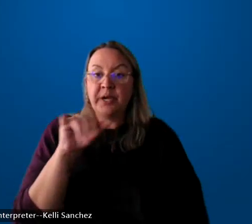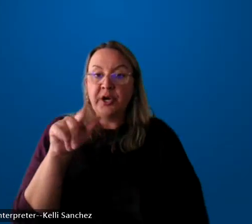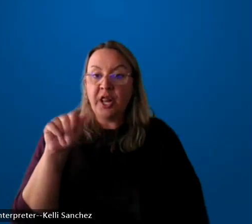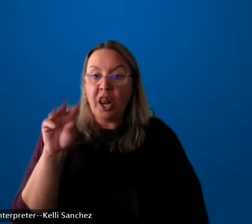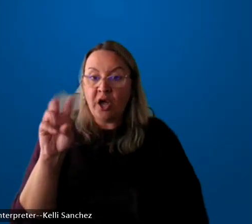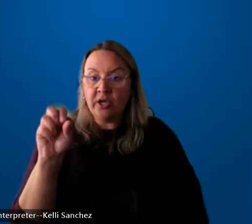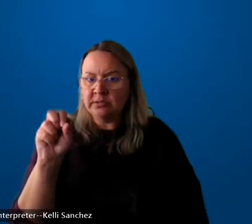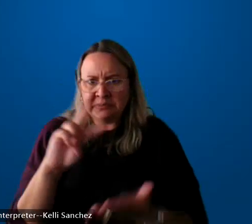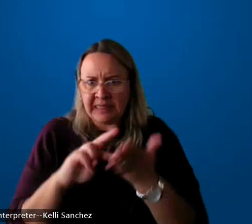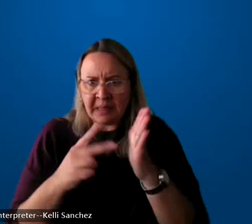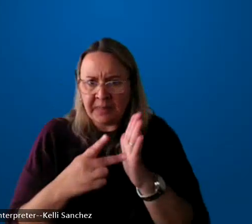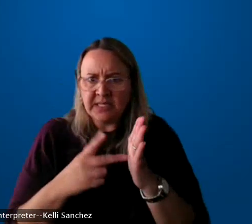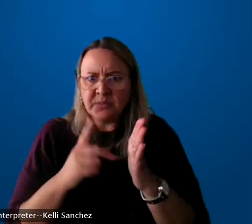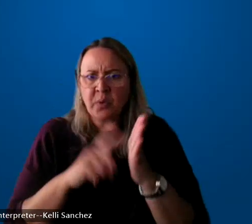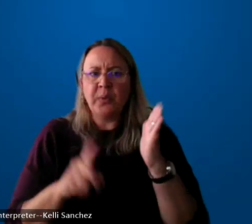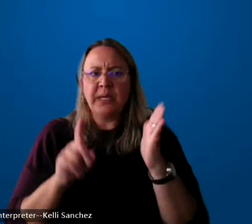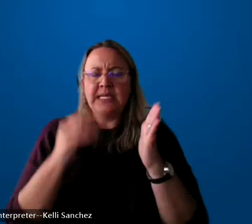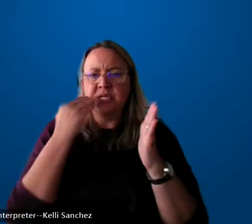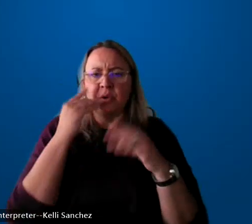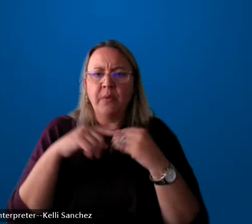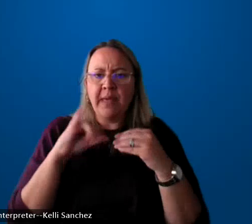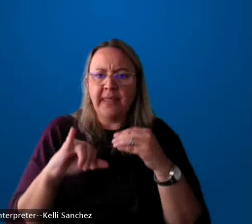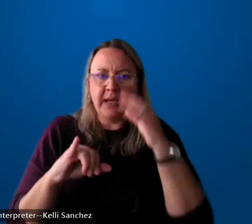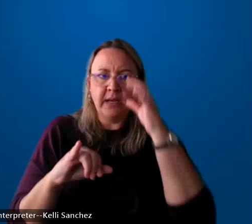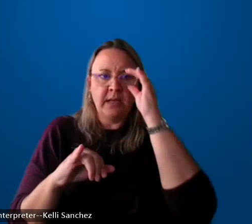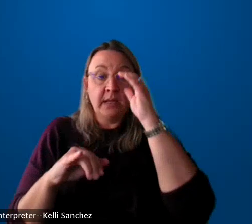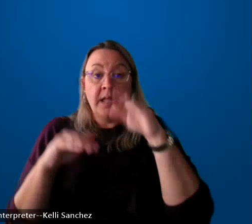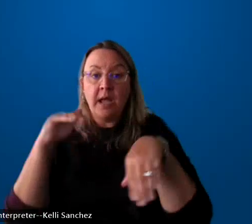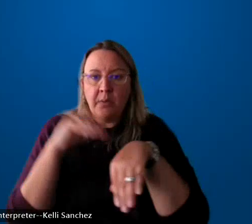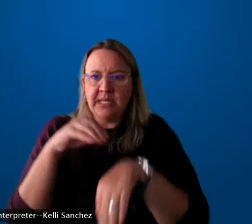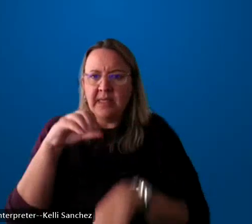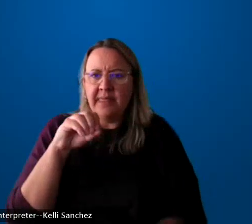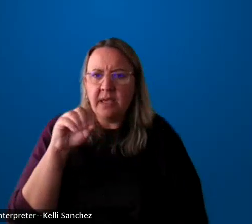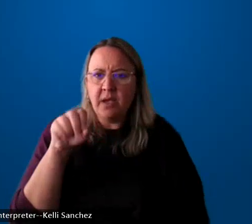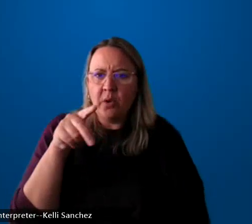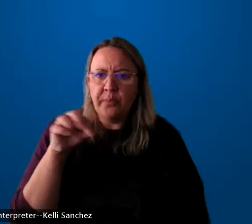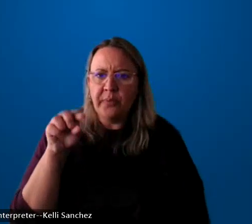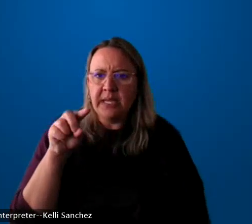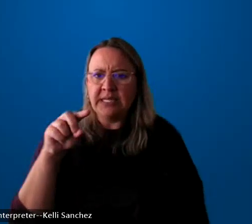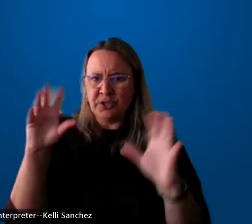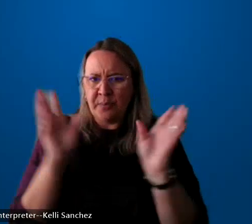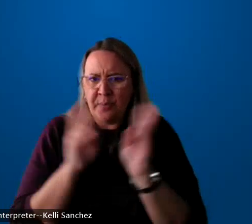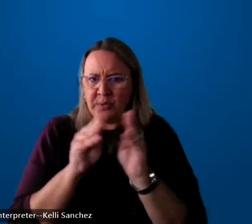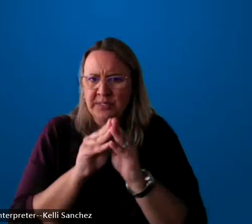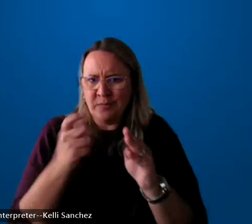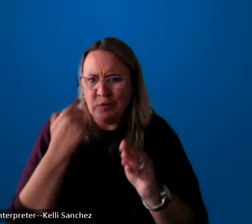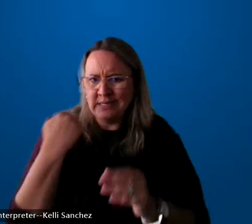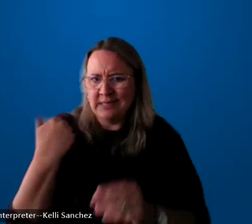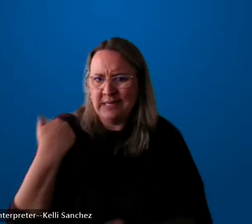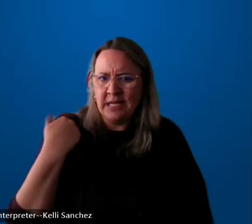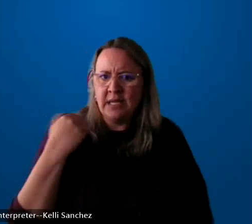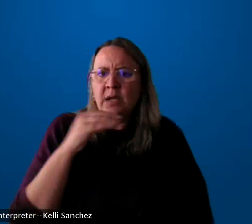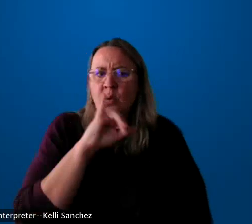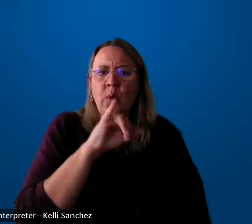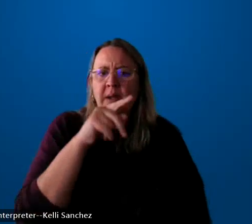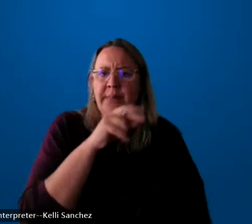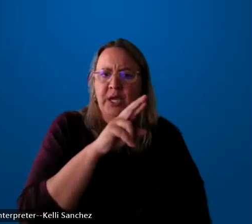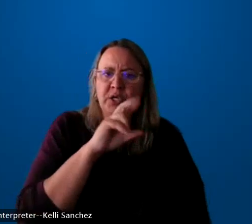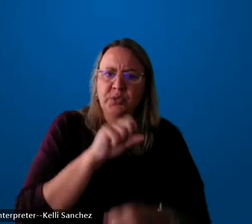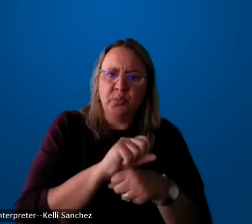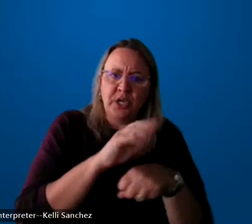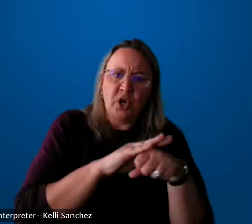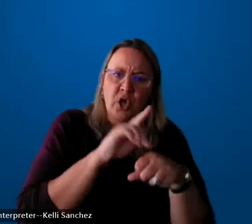of what we need to know about them. I was at the opiate symposium this past week and we were talking about it, and I was talking about how YPR is working on parity laws